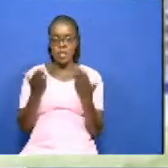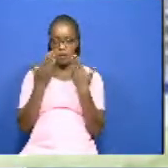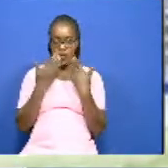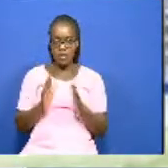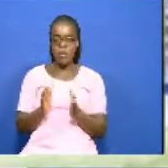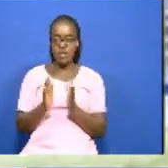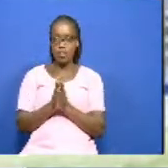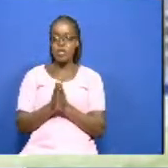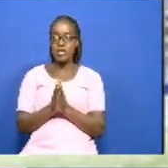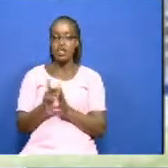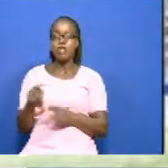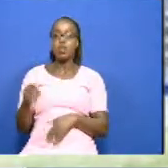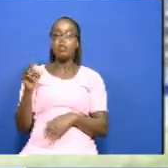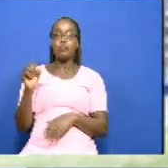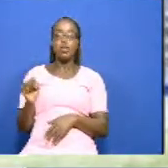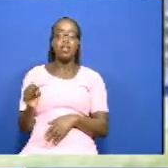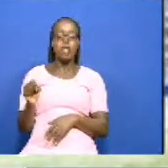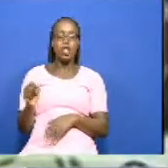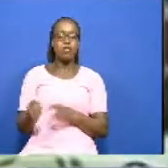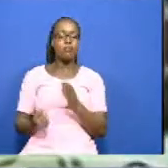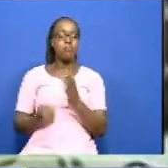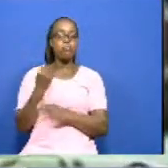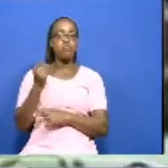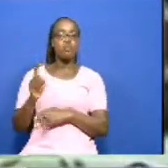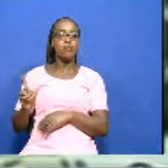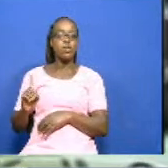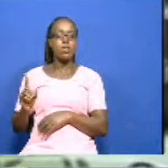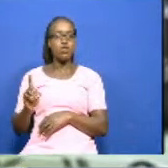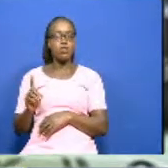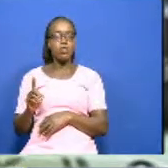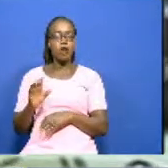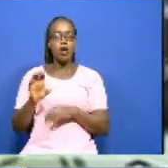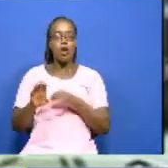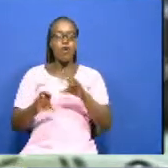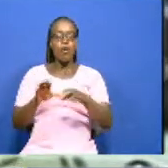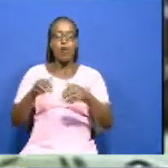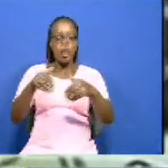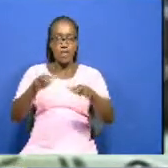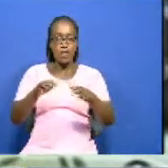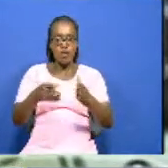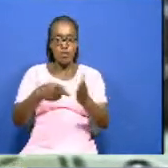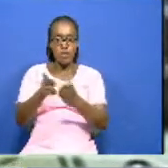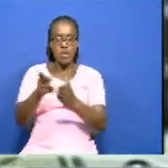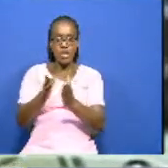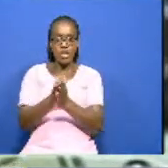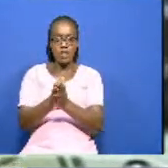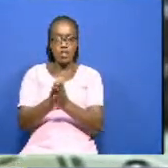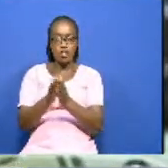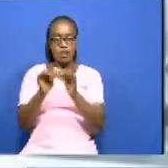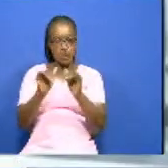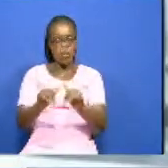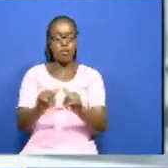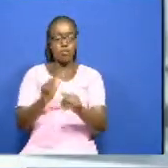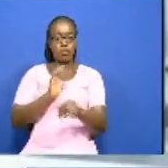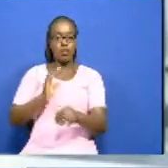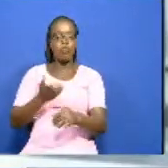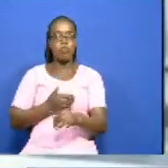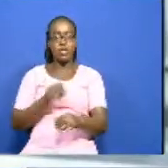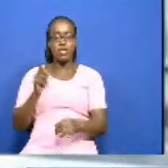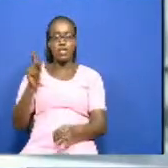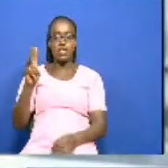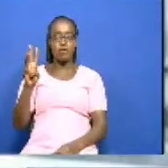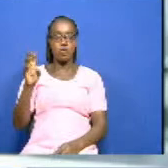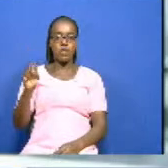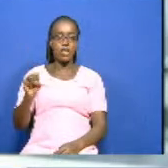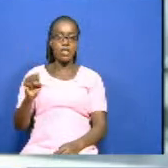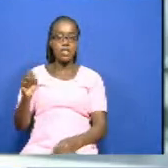emerged when the PS inaugurated the Ministerial Wildlife Compensation and Conservation Committee at KWS Training Institute